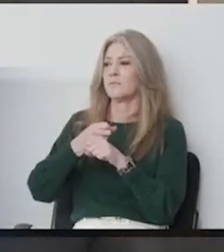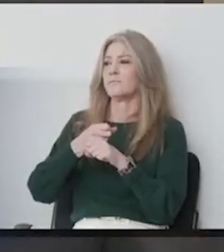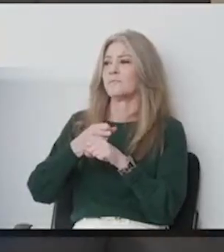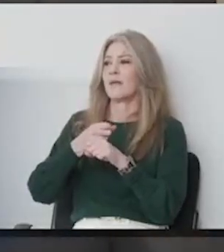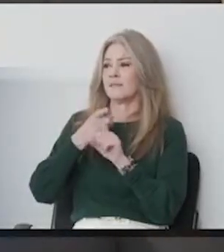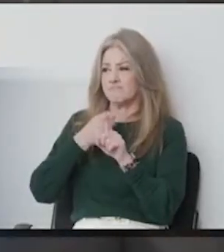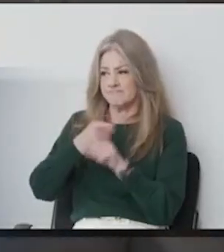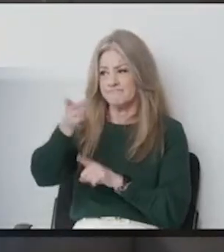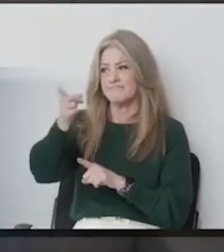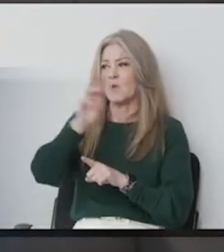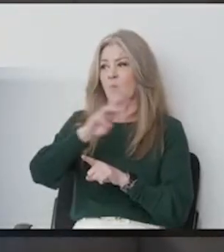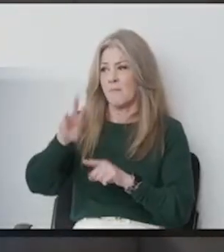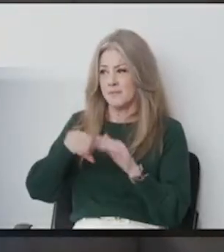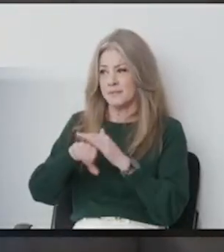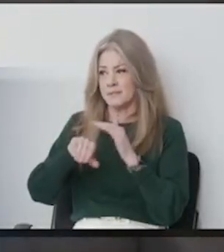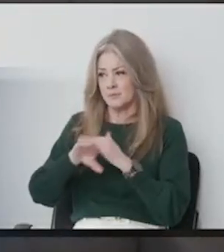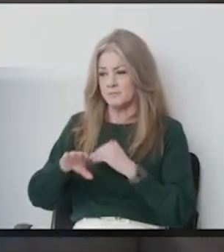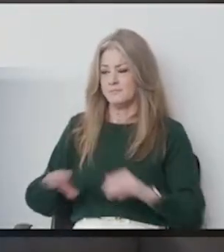accessibility.